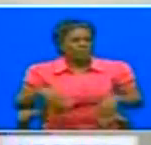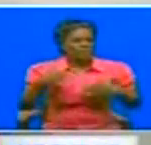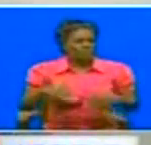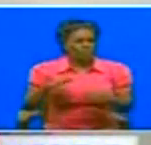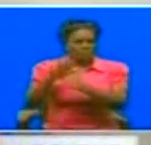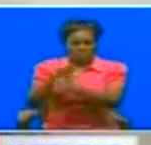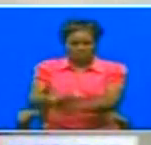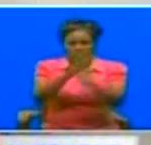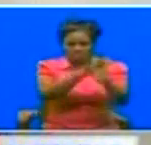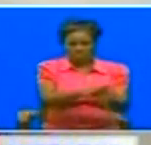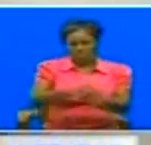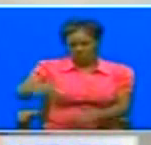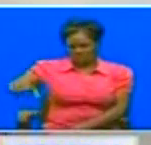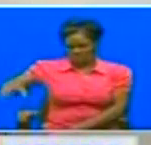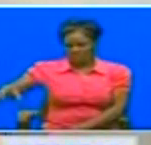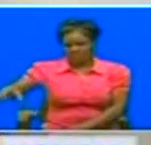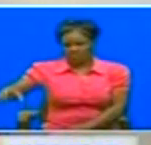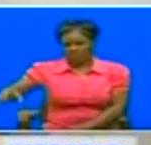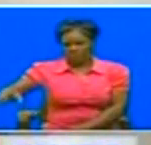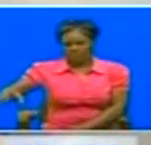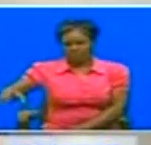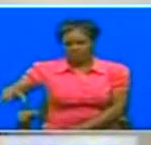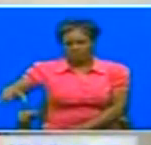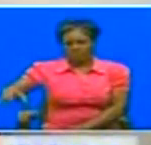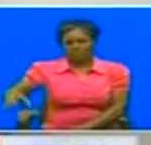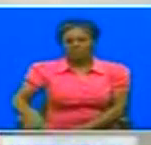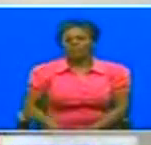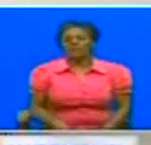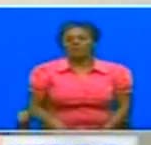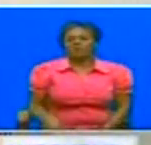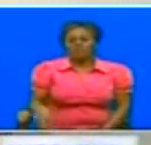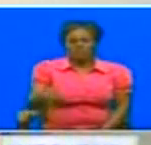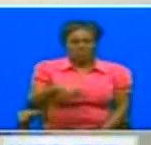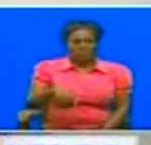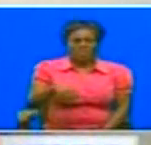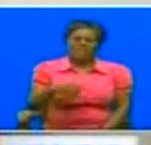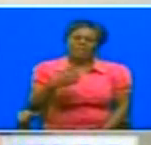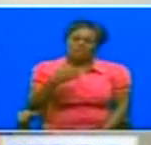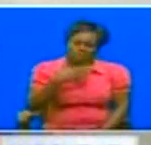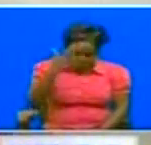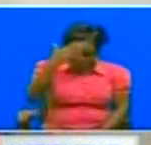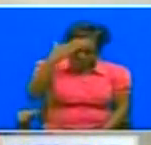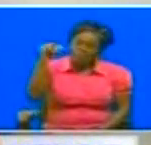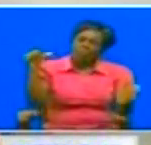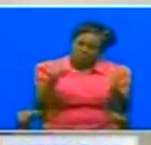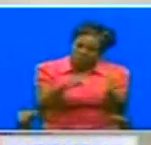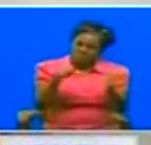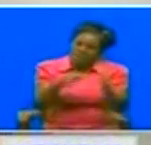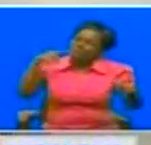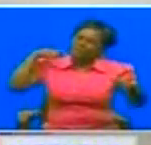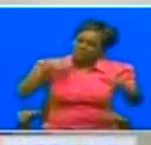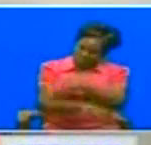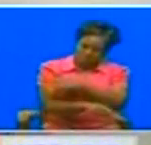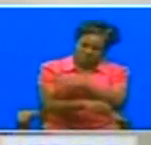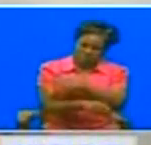harassed at the counties. So I think we are the bearer of the shoe. We know how it feels, and we know what